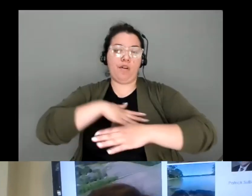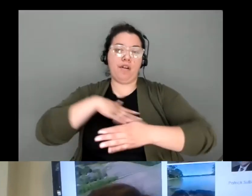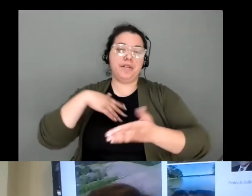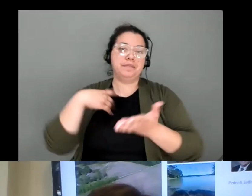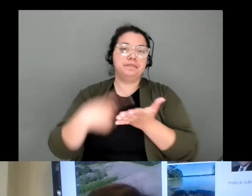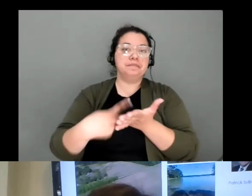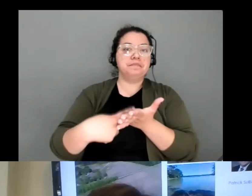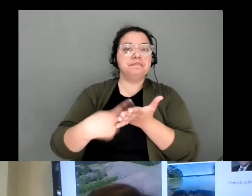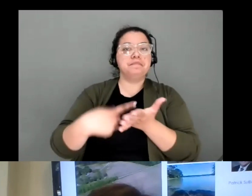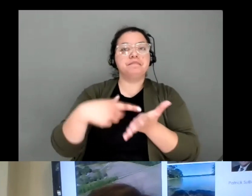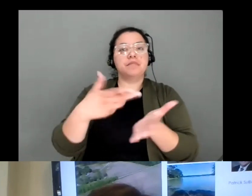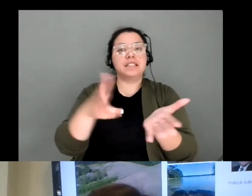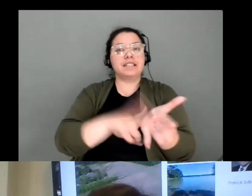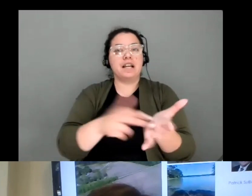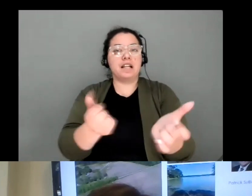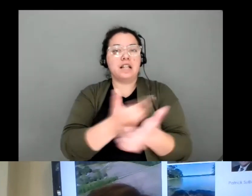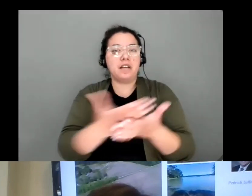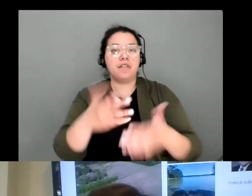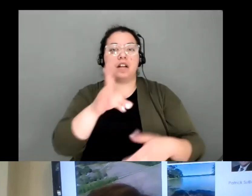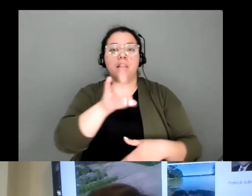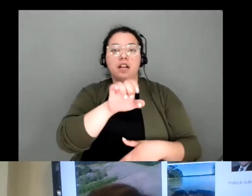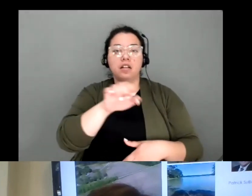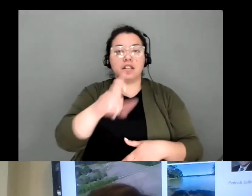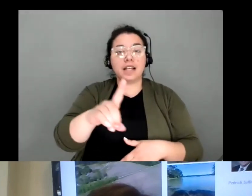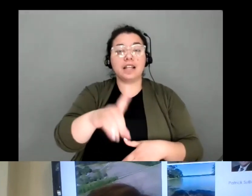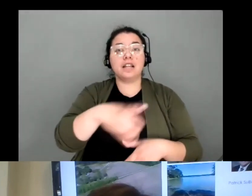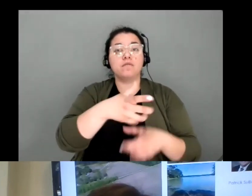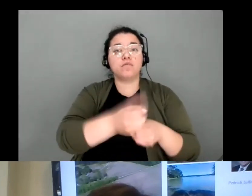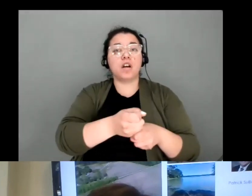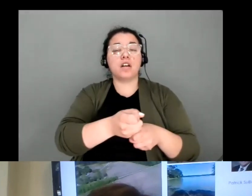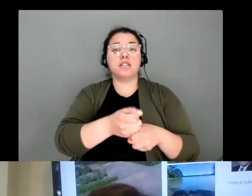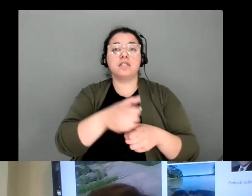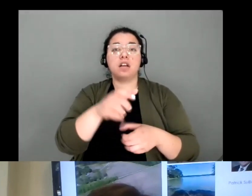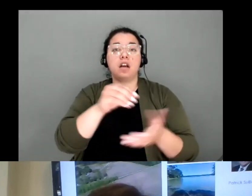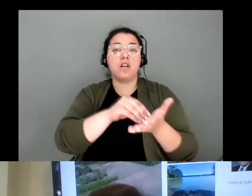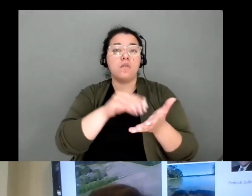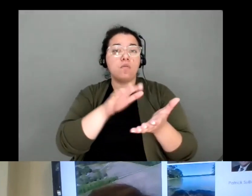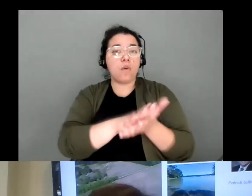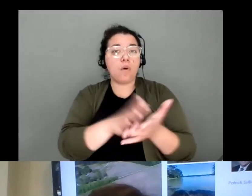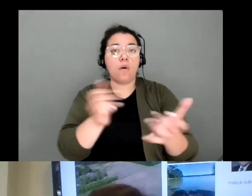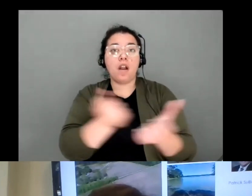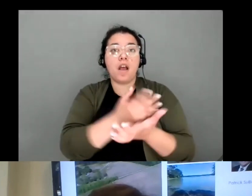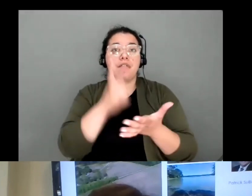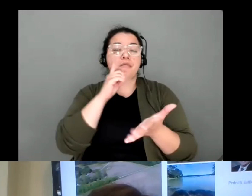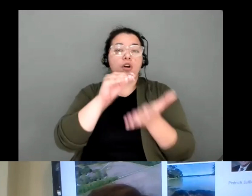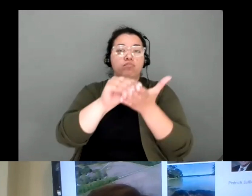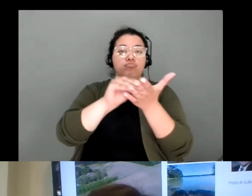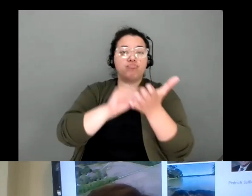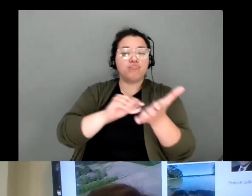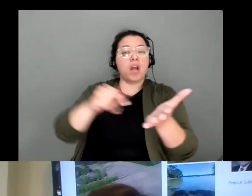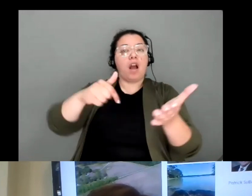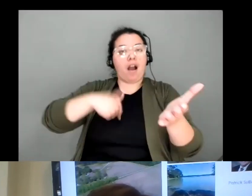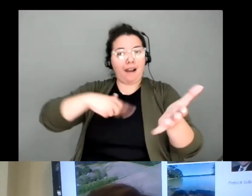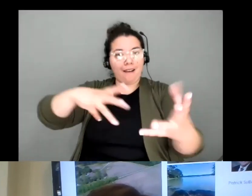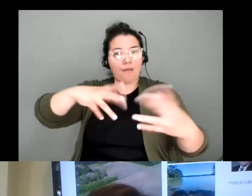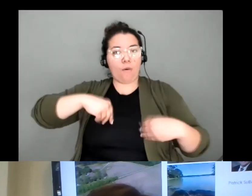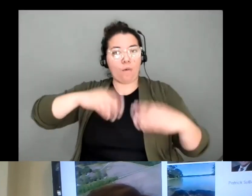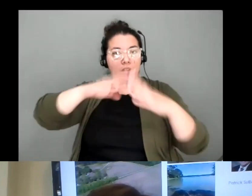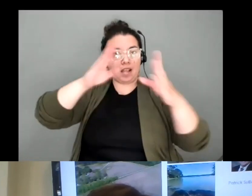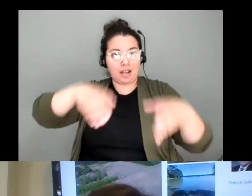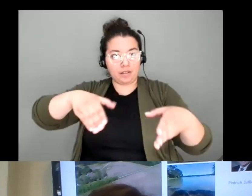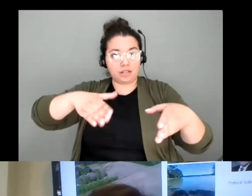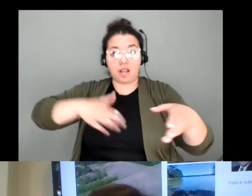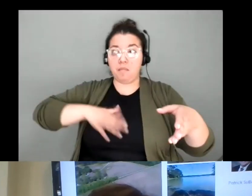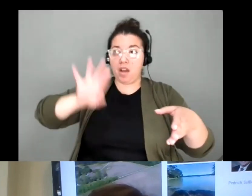deed of trust, a note, and other legal documents to say, I'm the owner of this house and my bank is the one giving me the